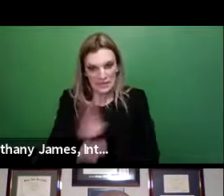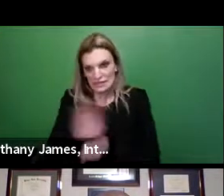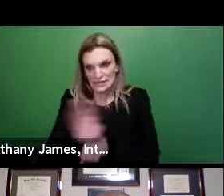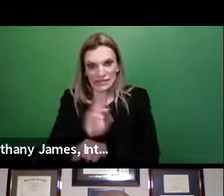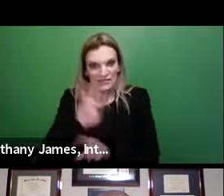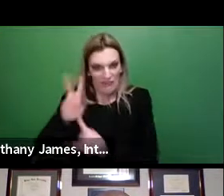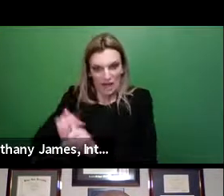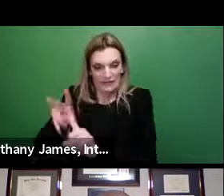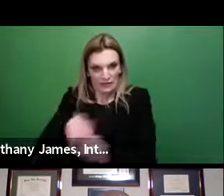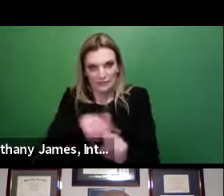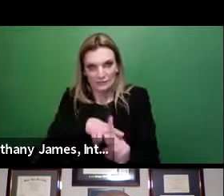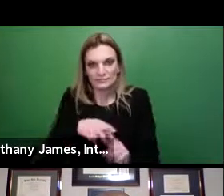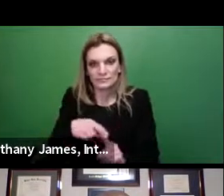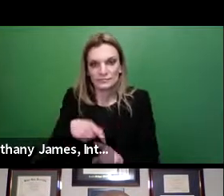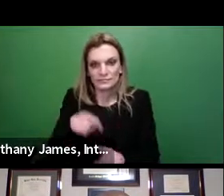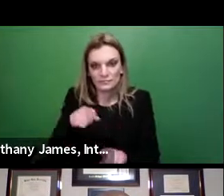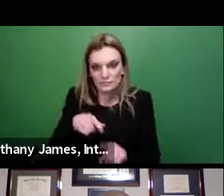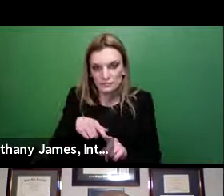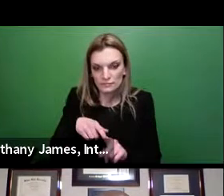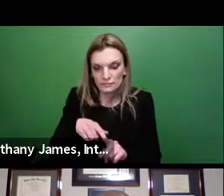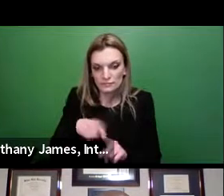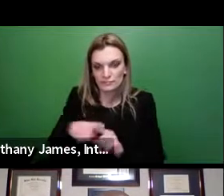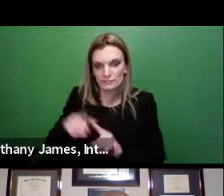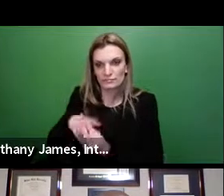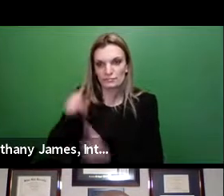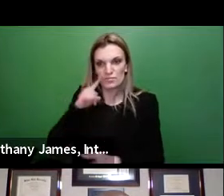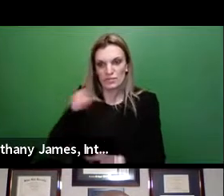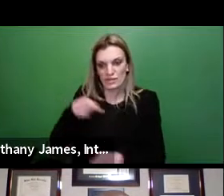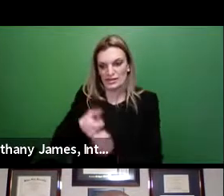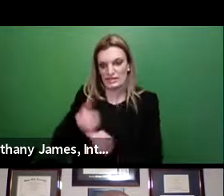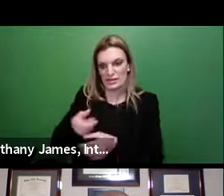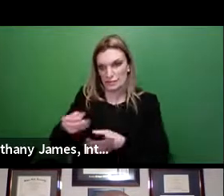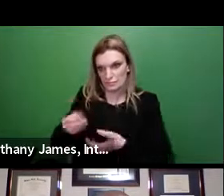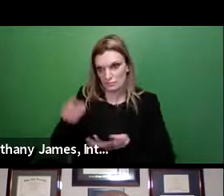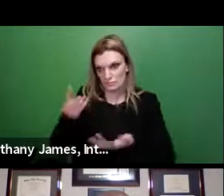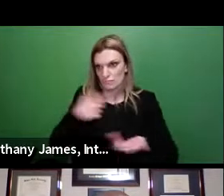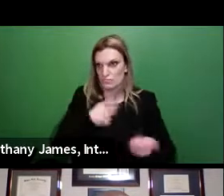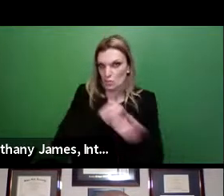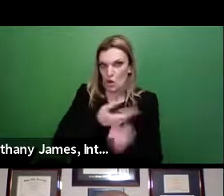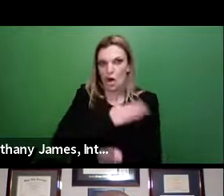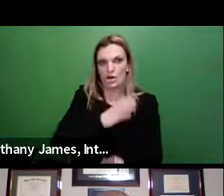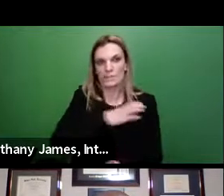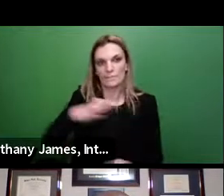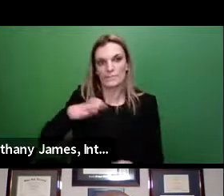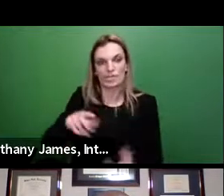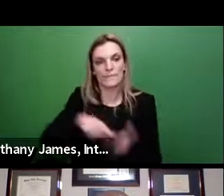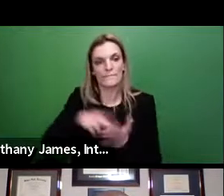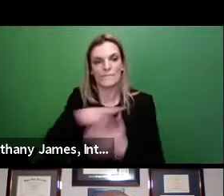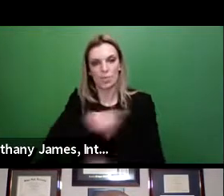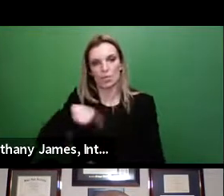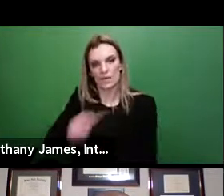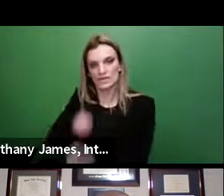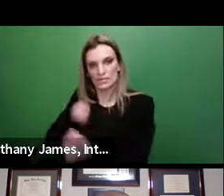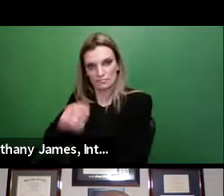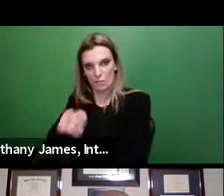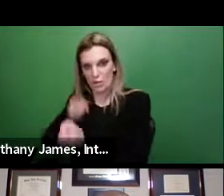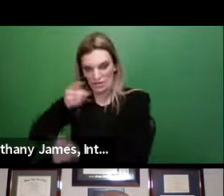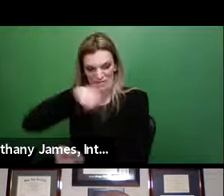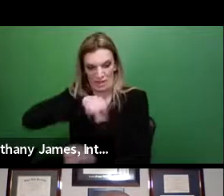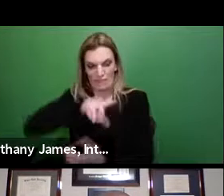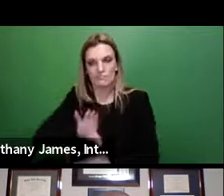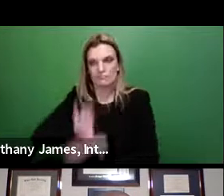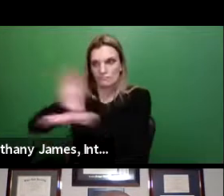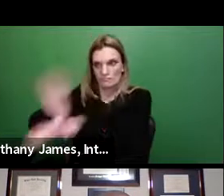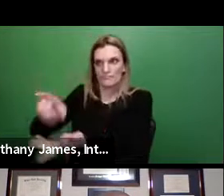filing amicus briefs in support of the commission's position with regard to that emotional support animal case. That